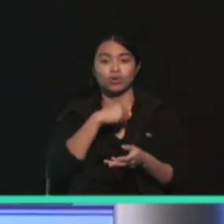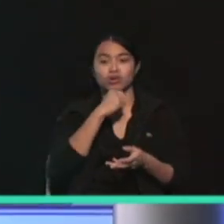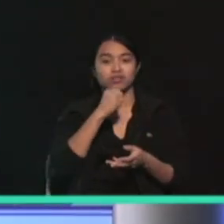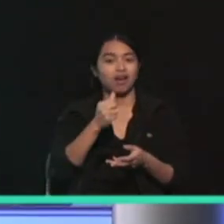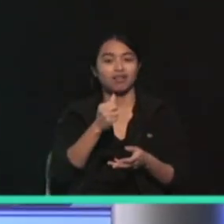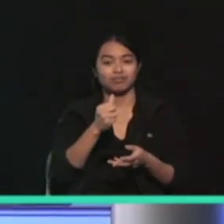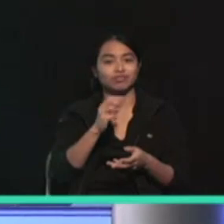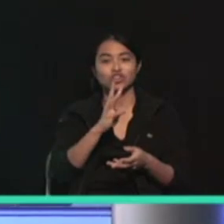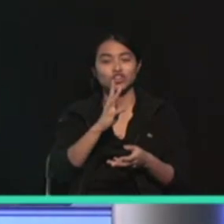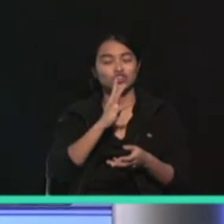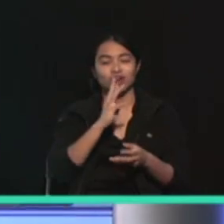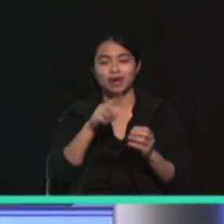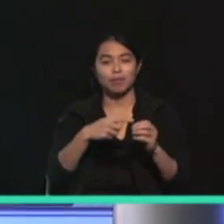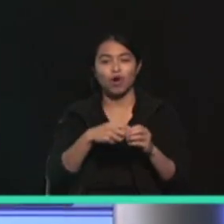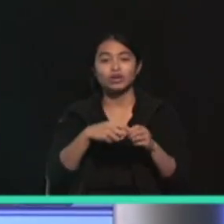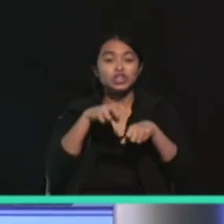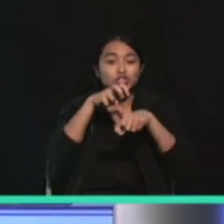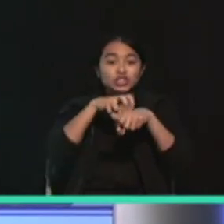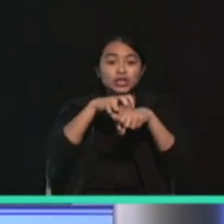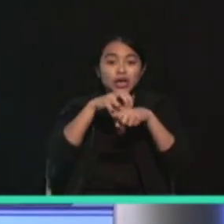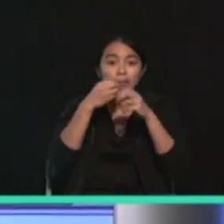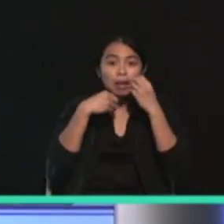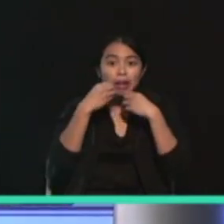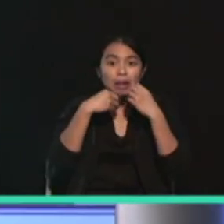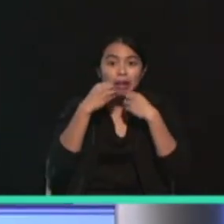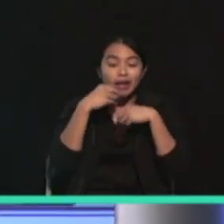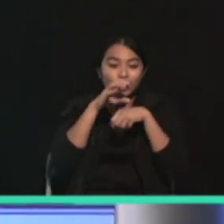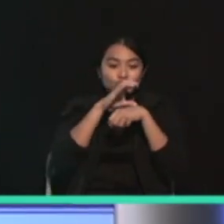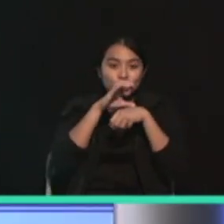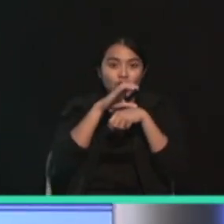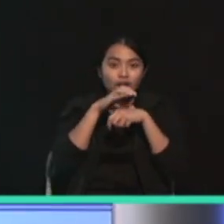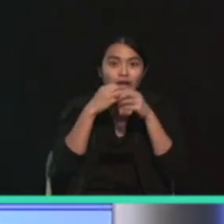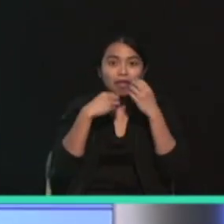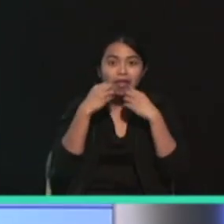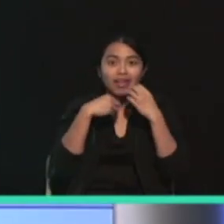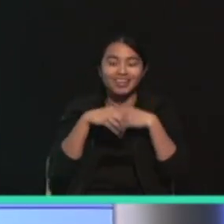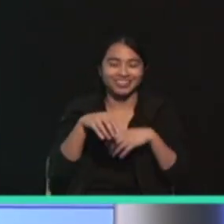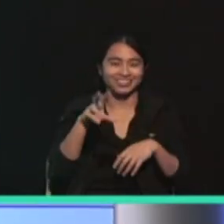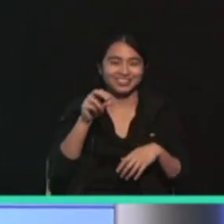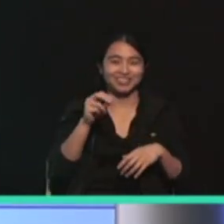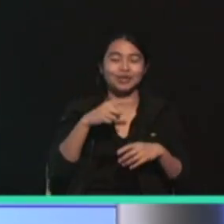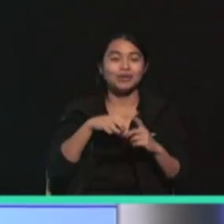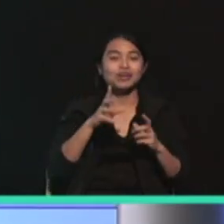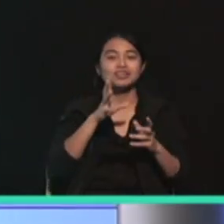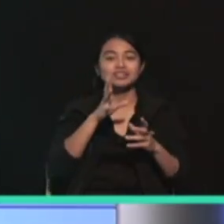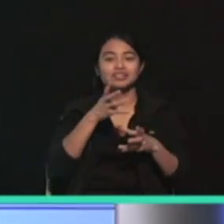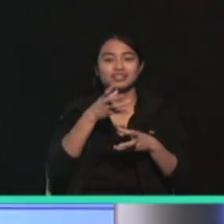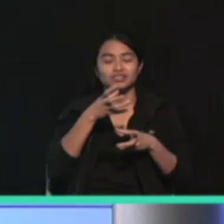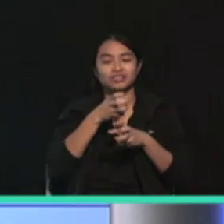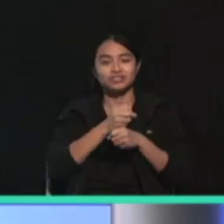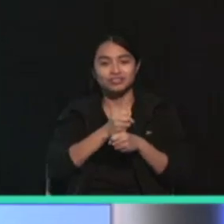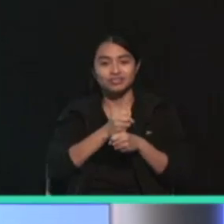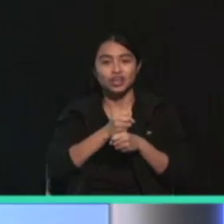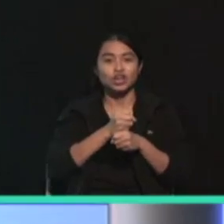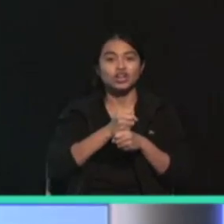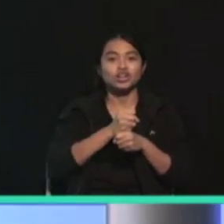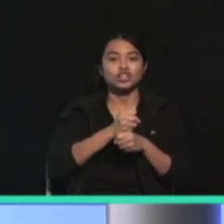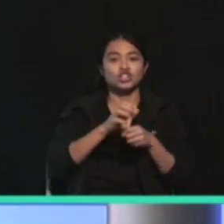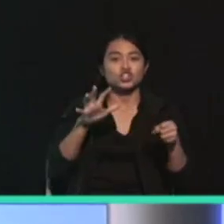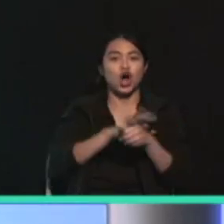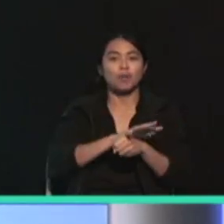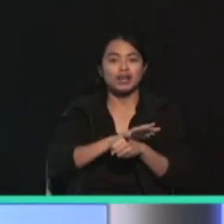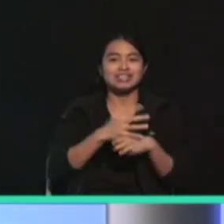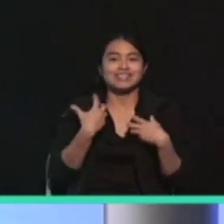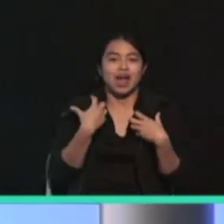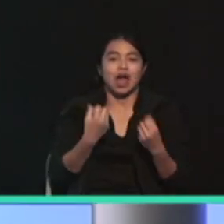potato chips or chocolate chips. We are talking about the Comprehensive Health Improvement Program,